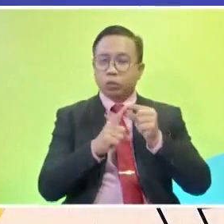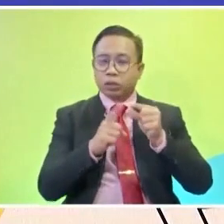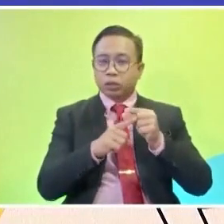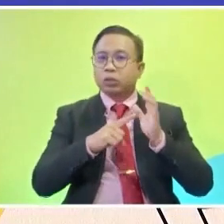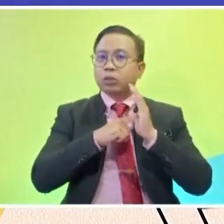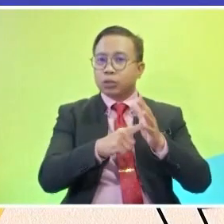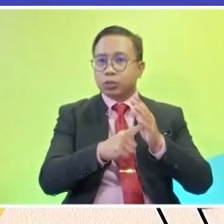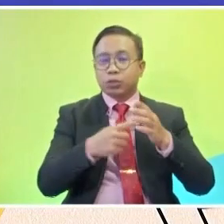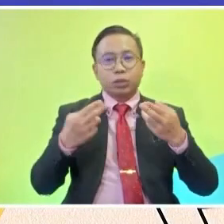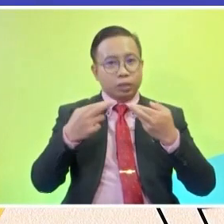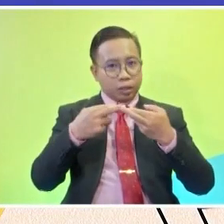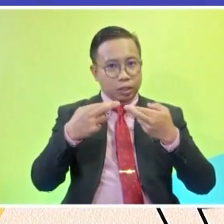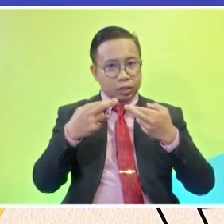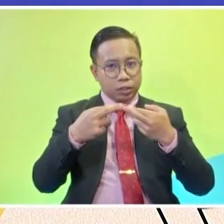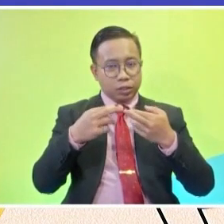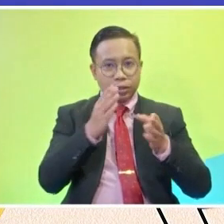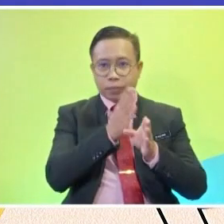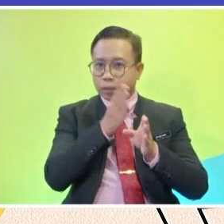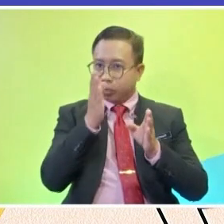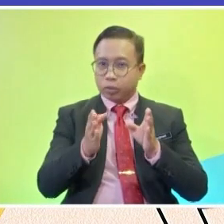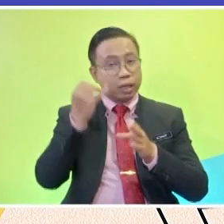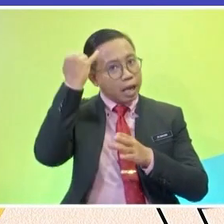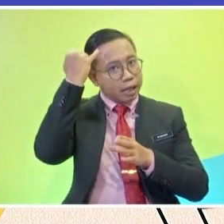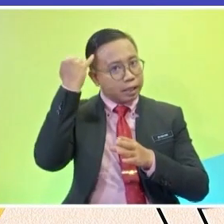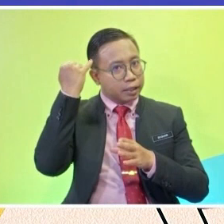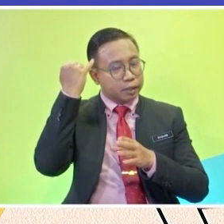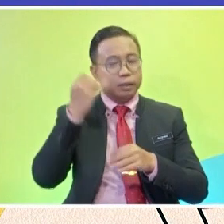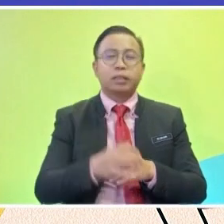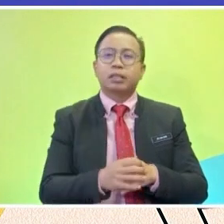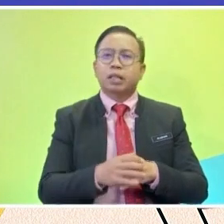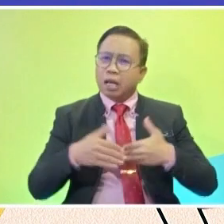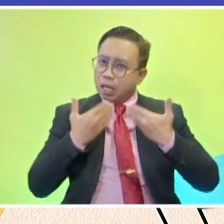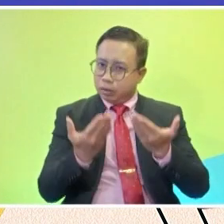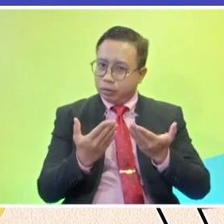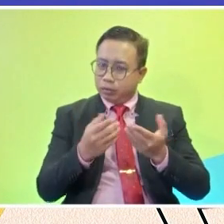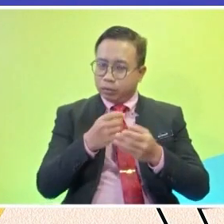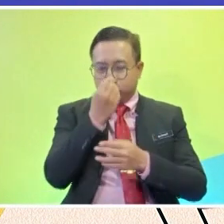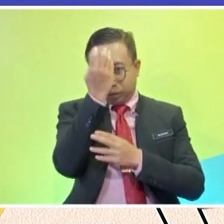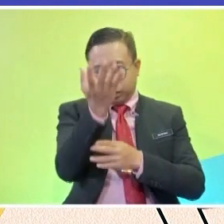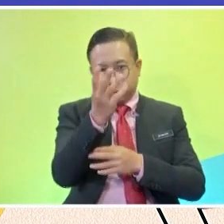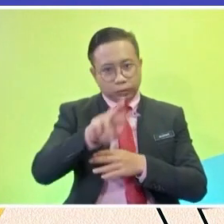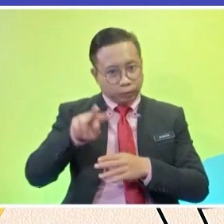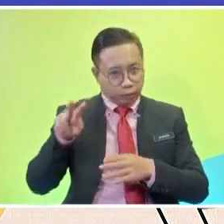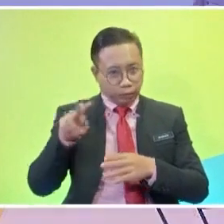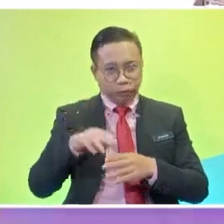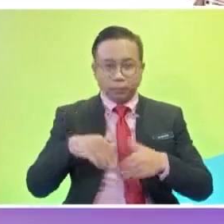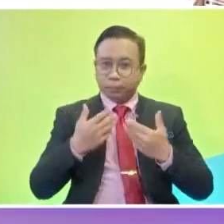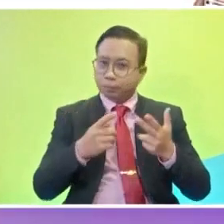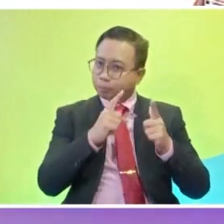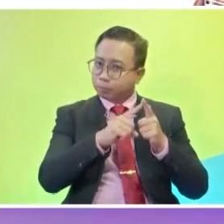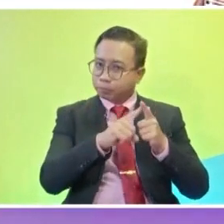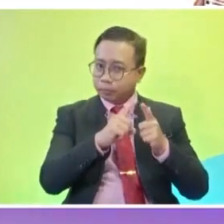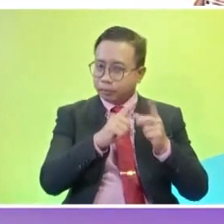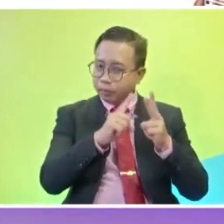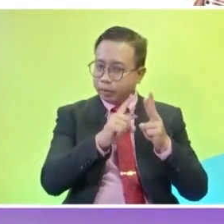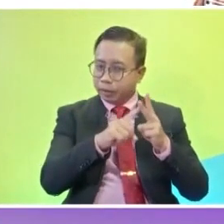the relationship between ideas. So we've got so many steps, but how do we tell people this is the first step or this is the second step? Okay,